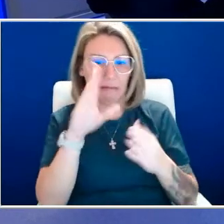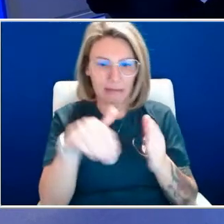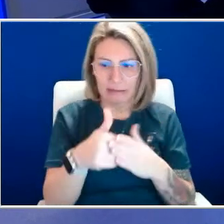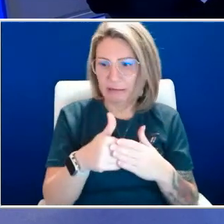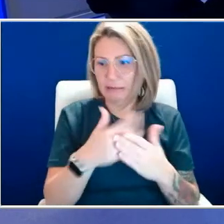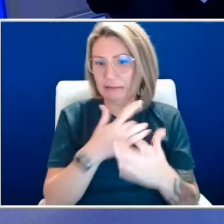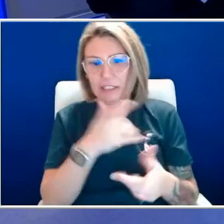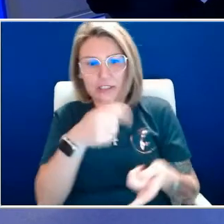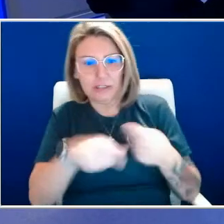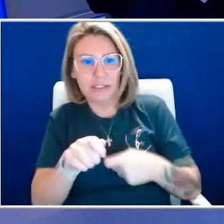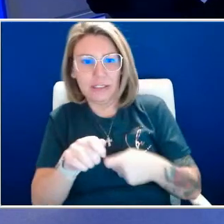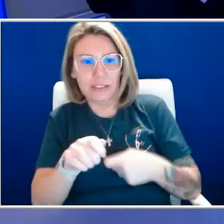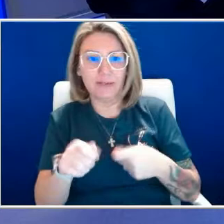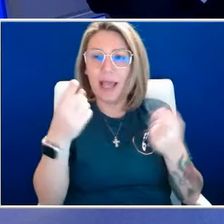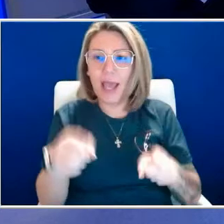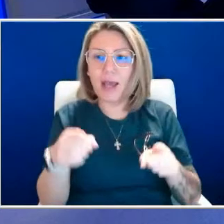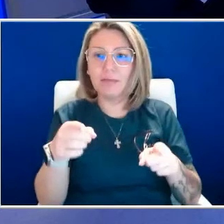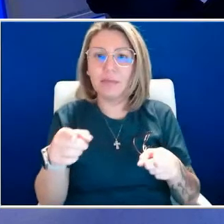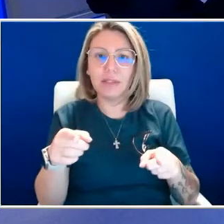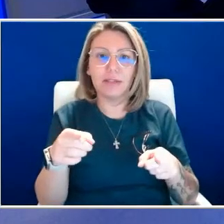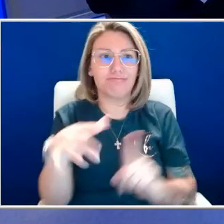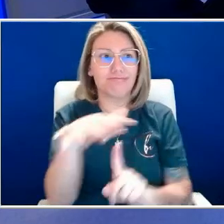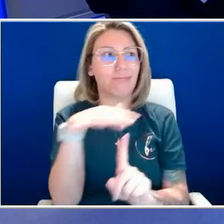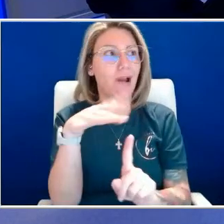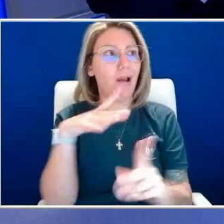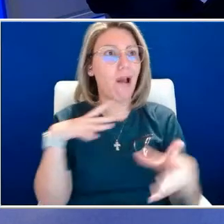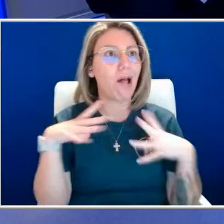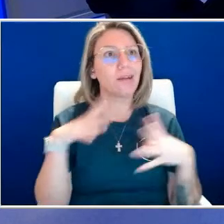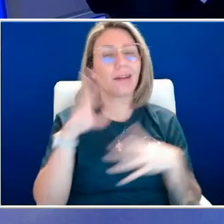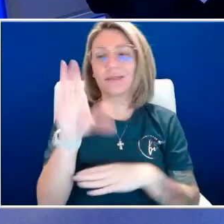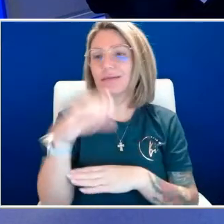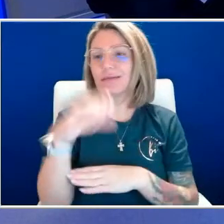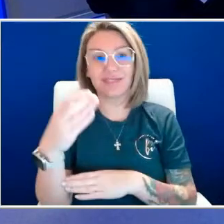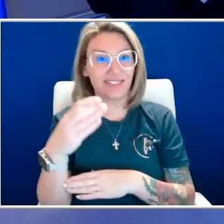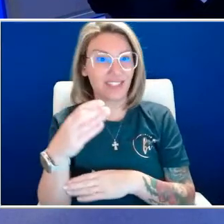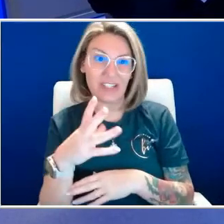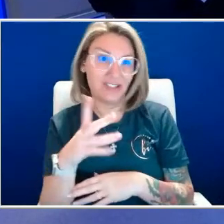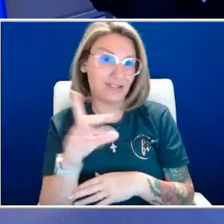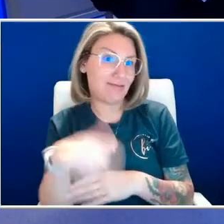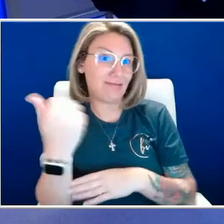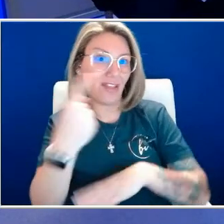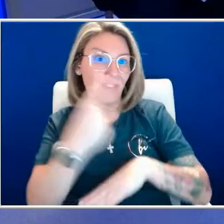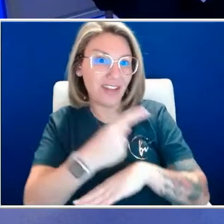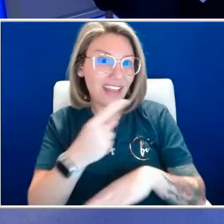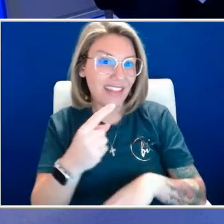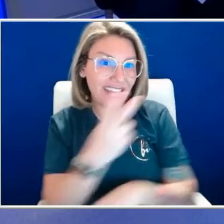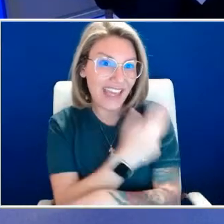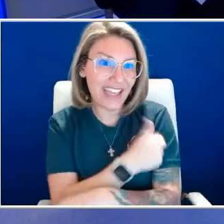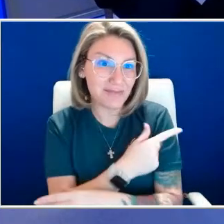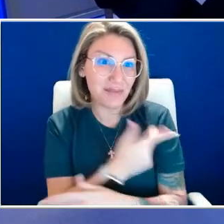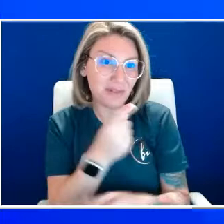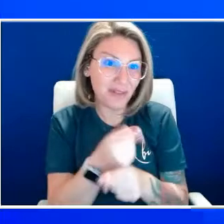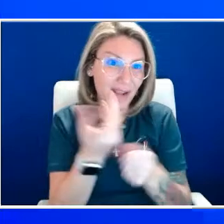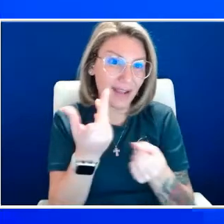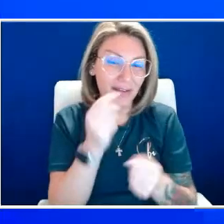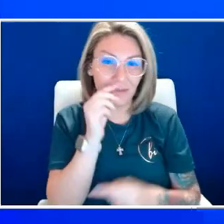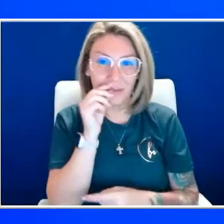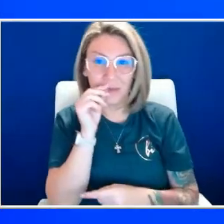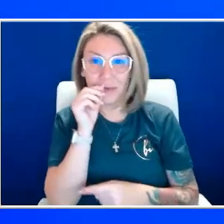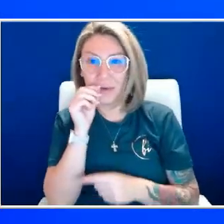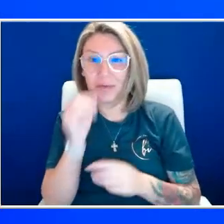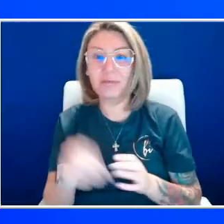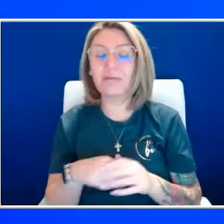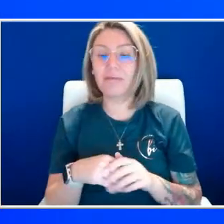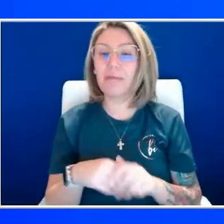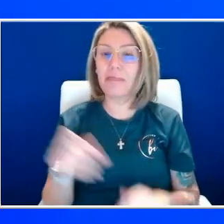around the holidays, around Christmas, but that's just another day at the hospital for you, right? Yeah, I mean, I think it's